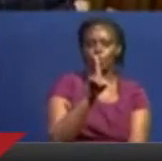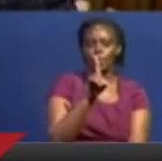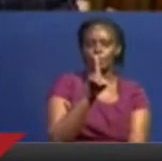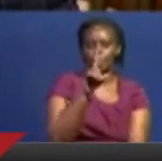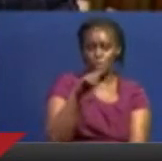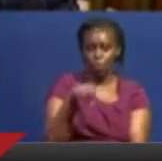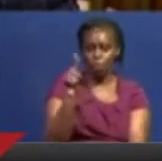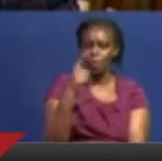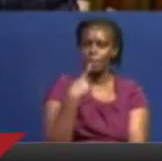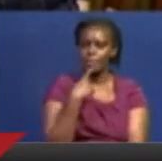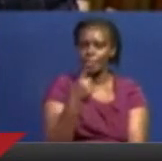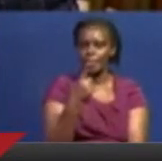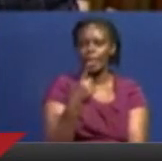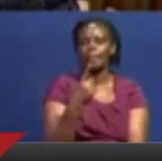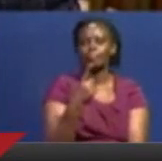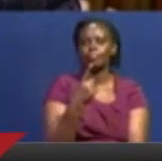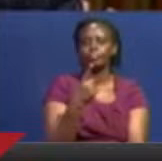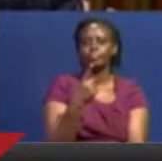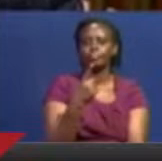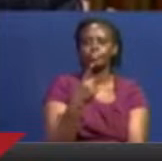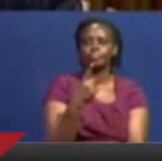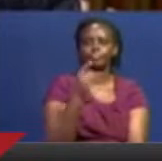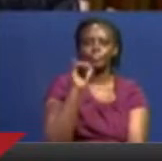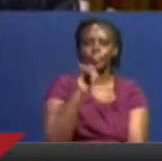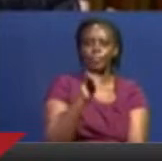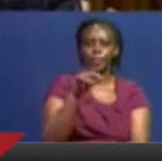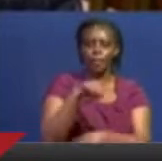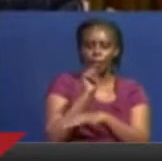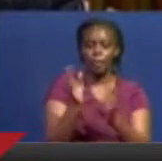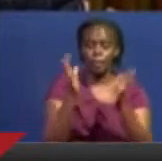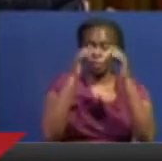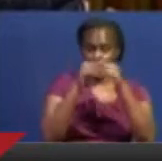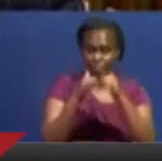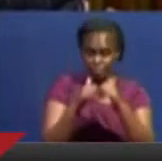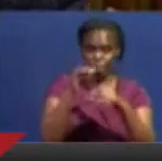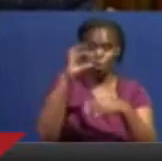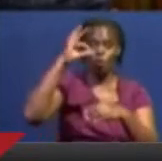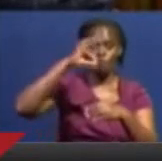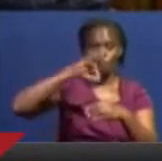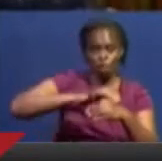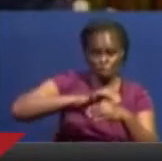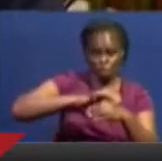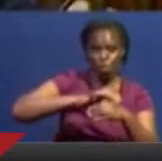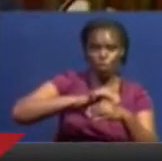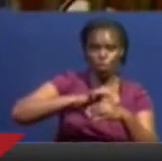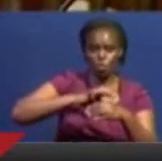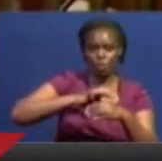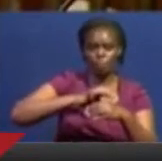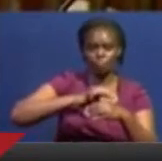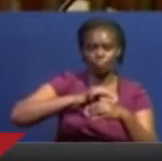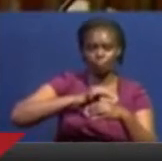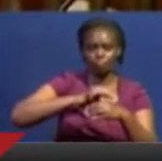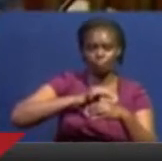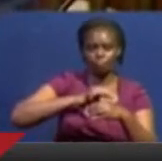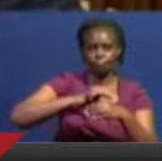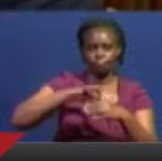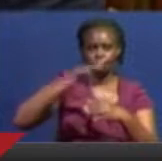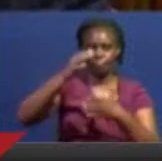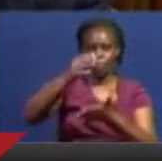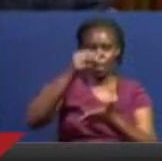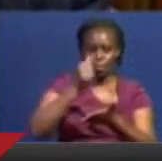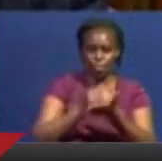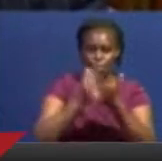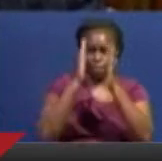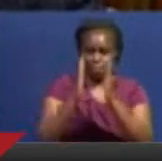rightly pointed, that the National Assembly shall vote on the nomination of